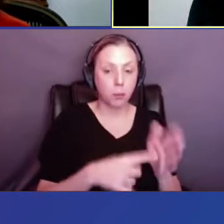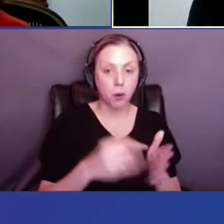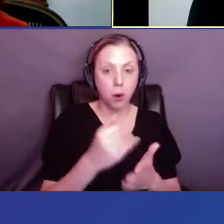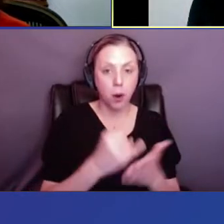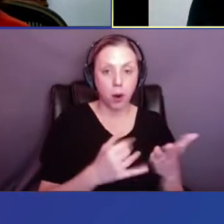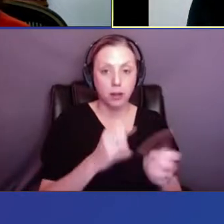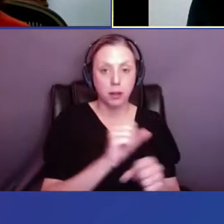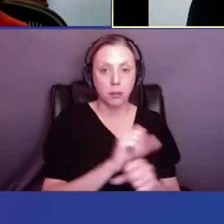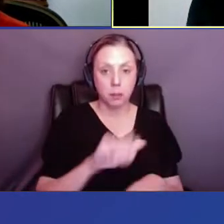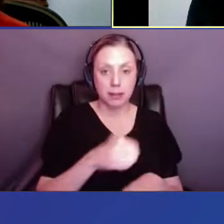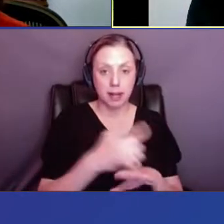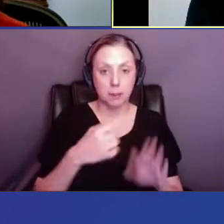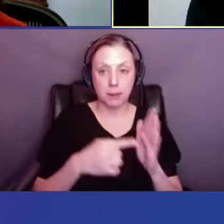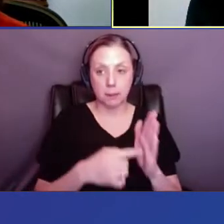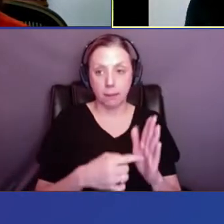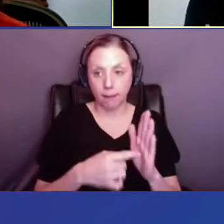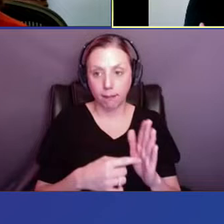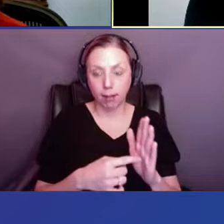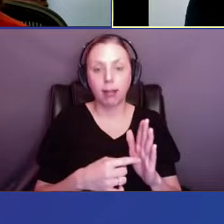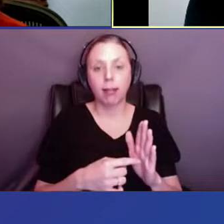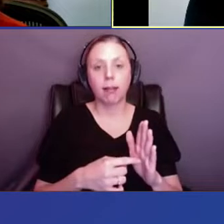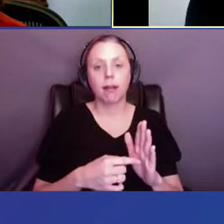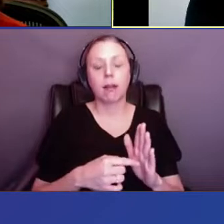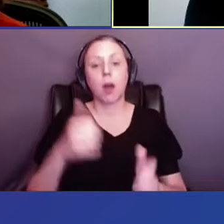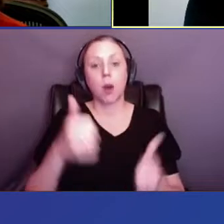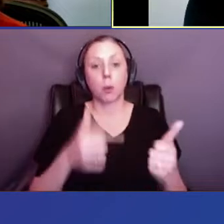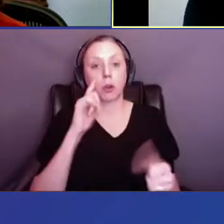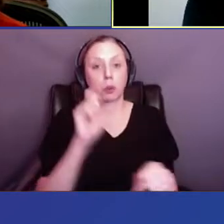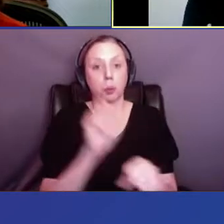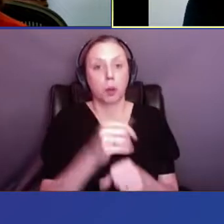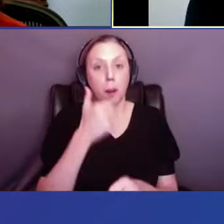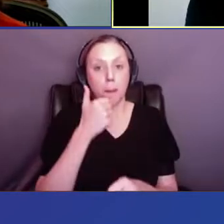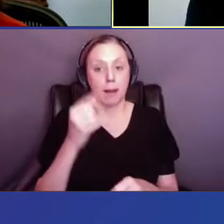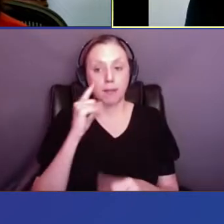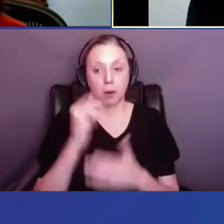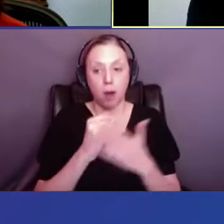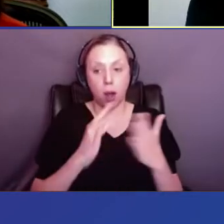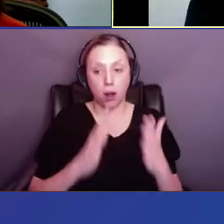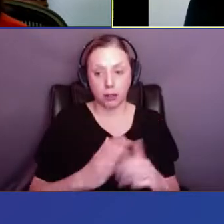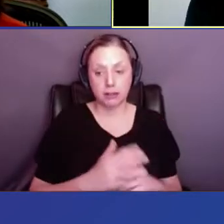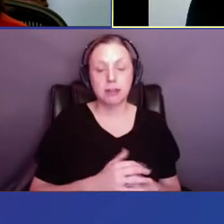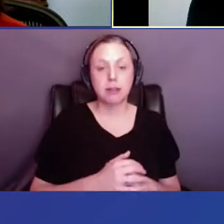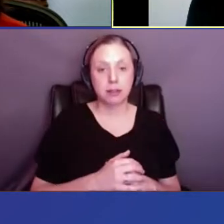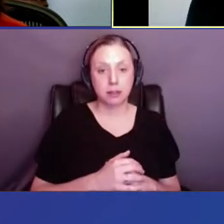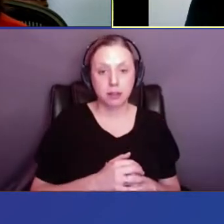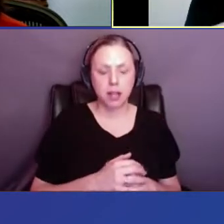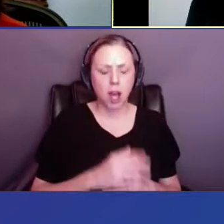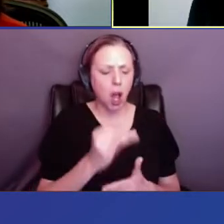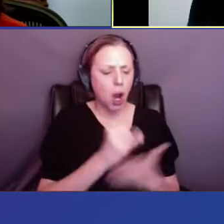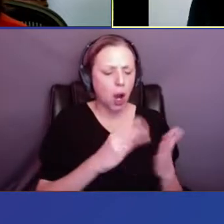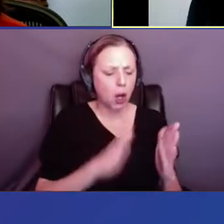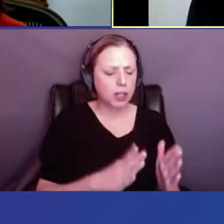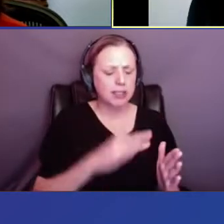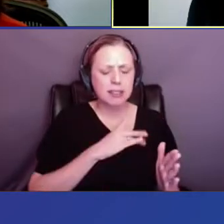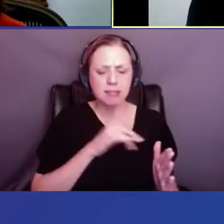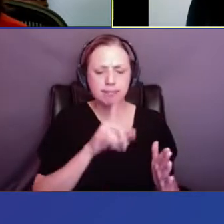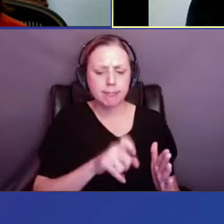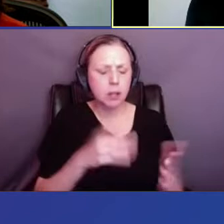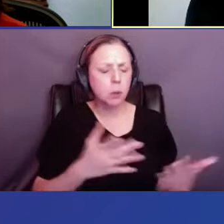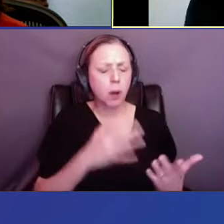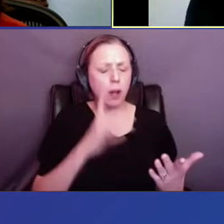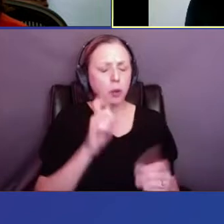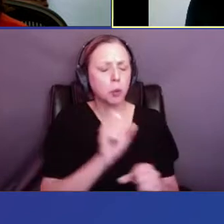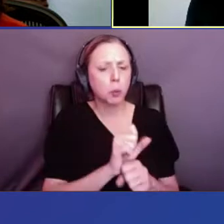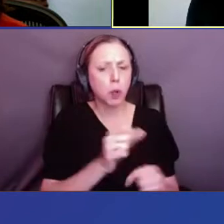model, it was really to understand sort of which works best for artists and what is it that artists need within